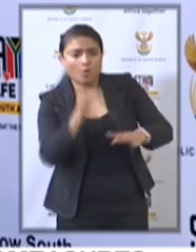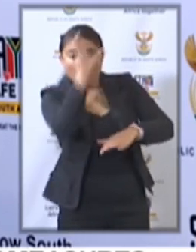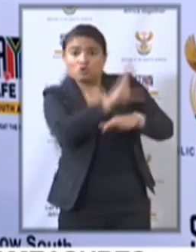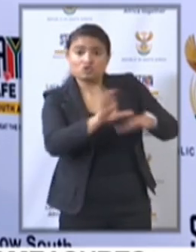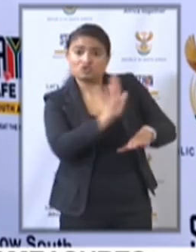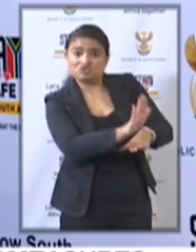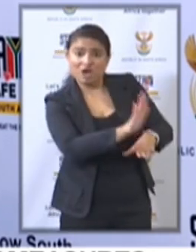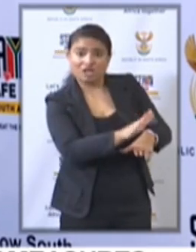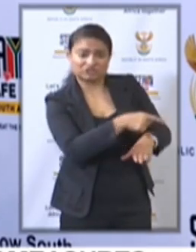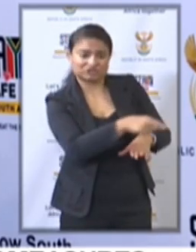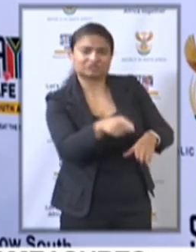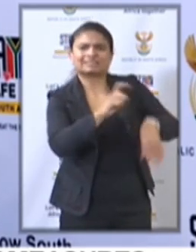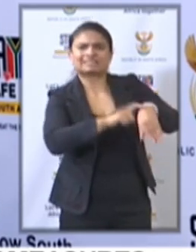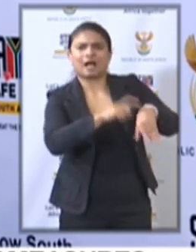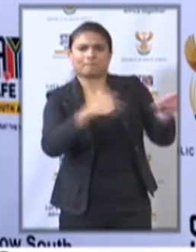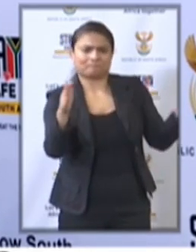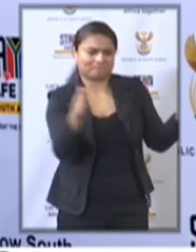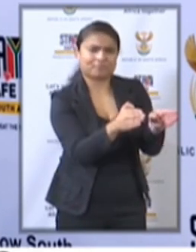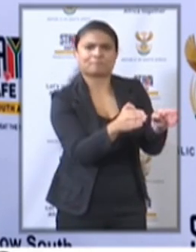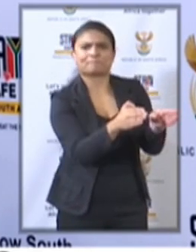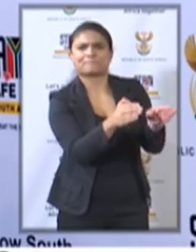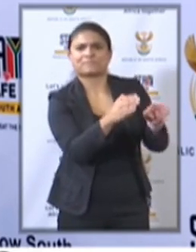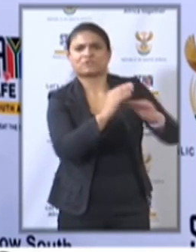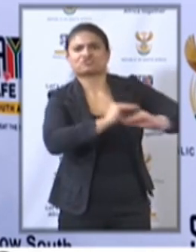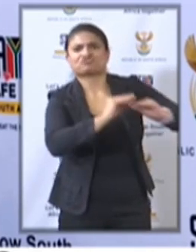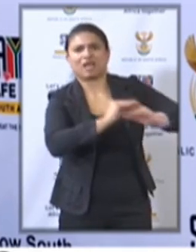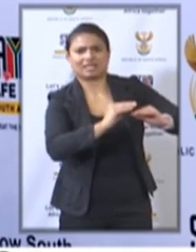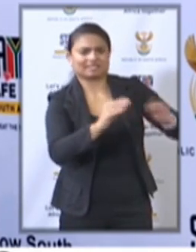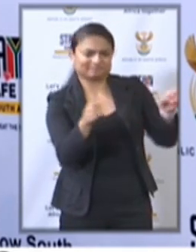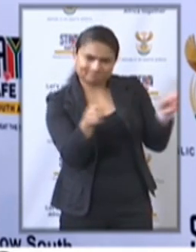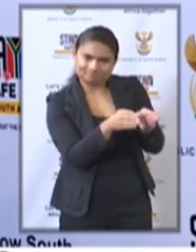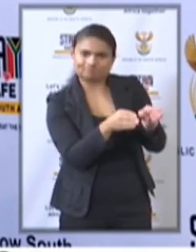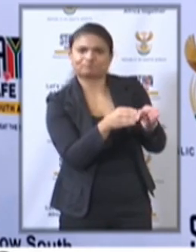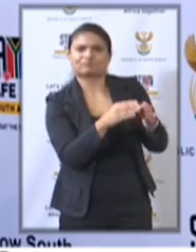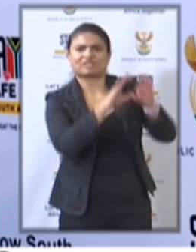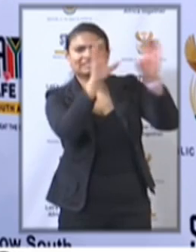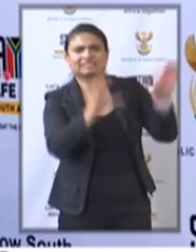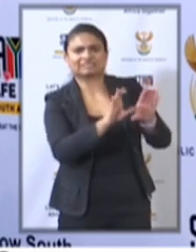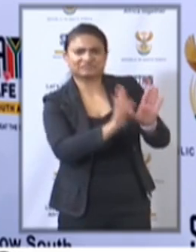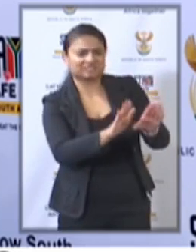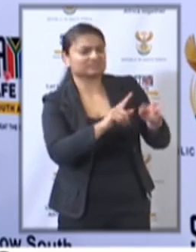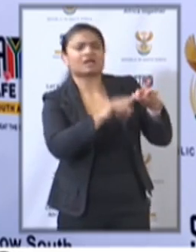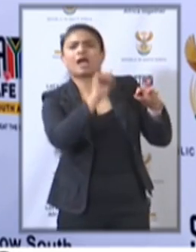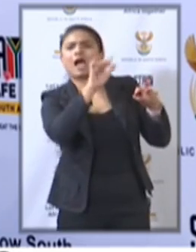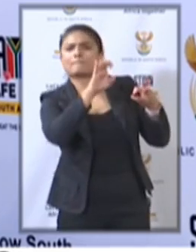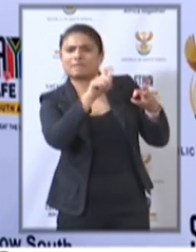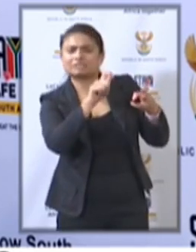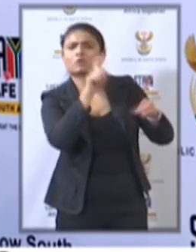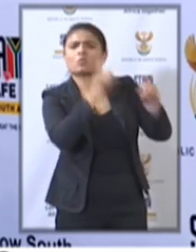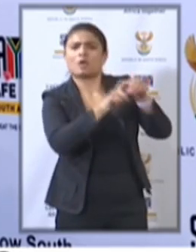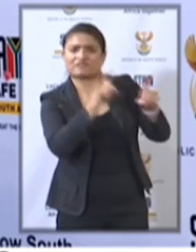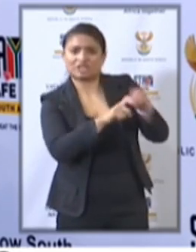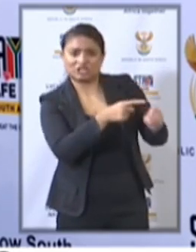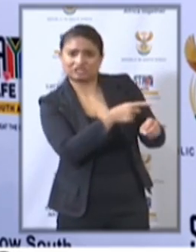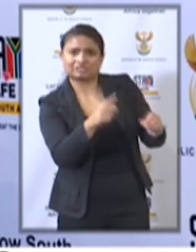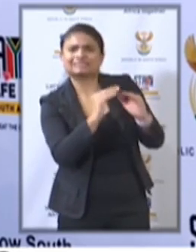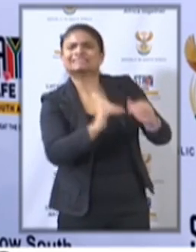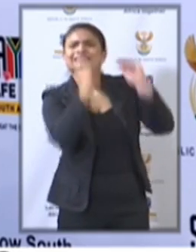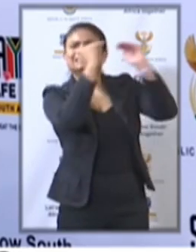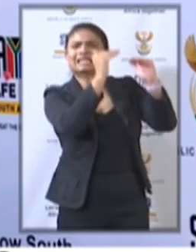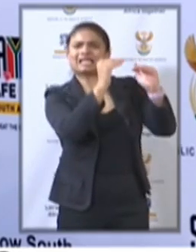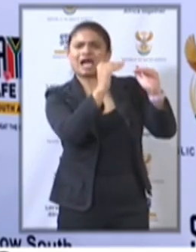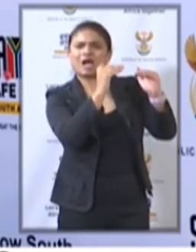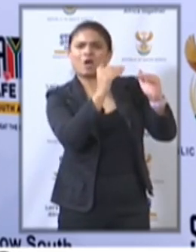to general education and training certificate, ABET qualification, senior certificate,